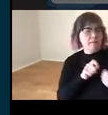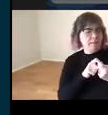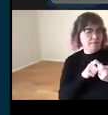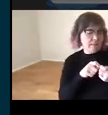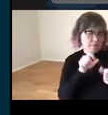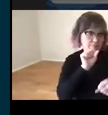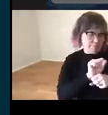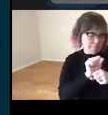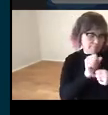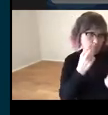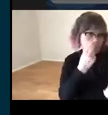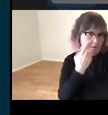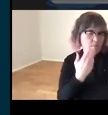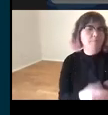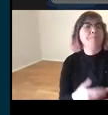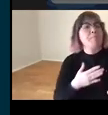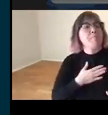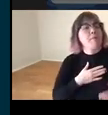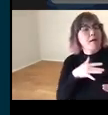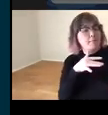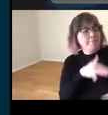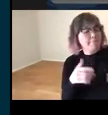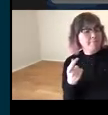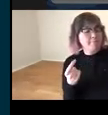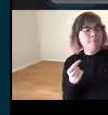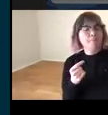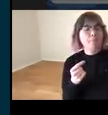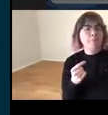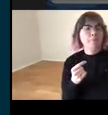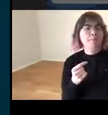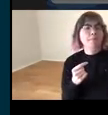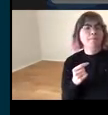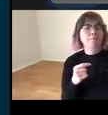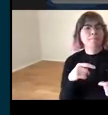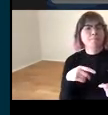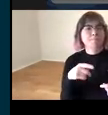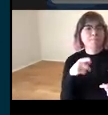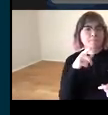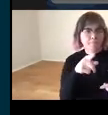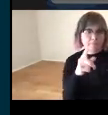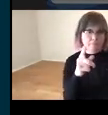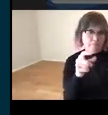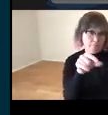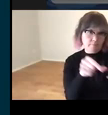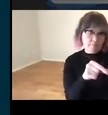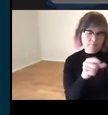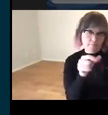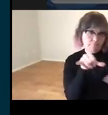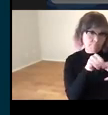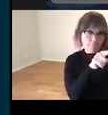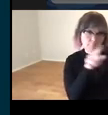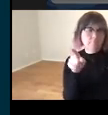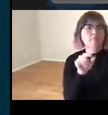doing here in Hawaii. And so my work is focused in Papahanaumokuakea National Monument. And so that encompasses all